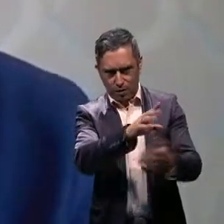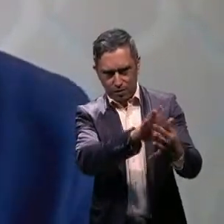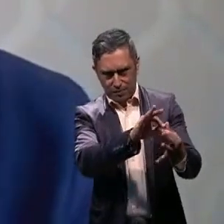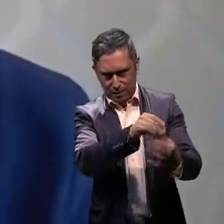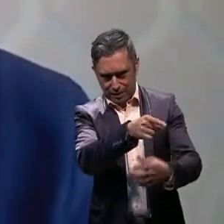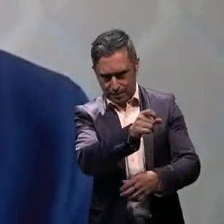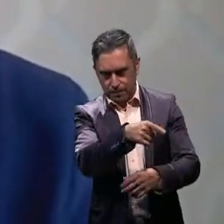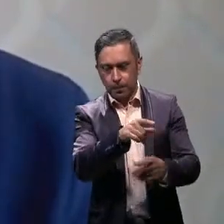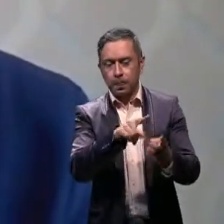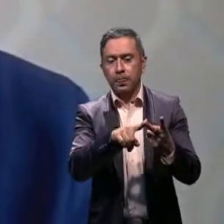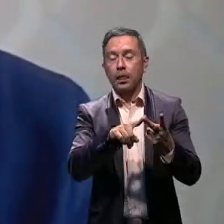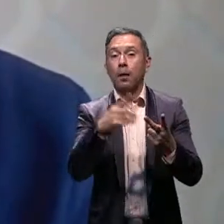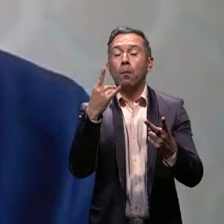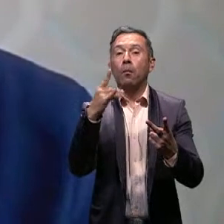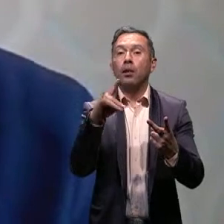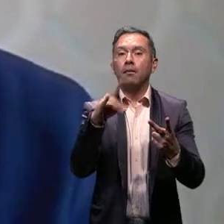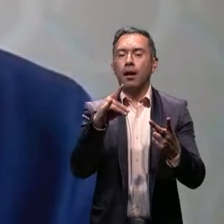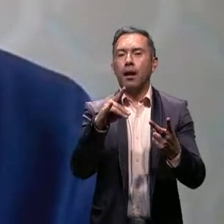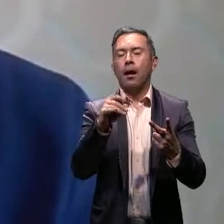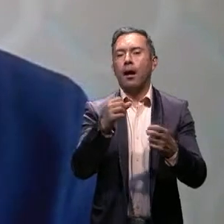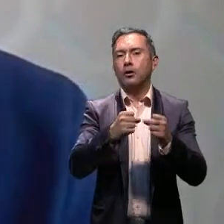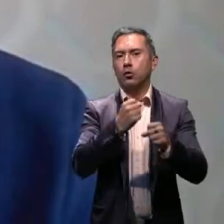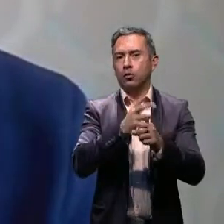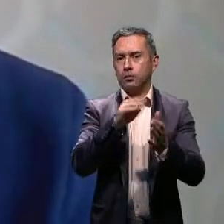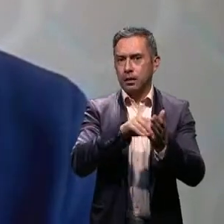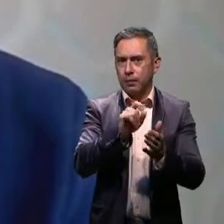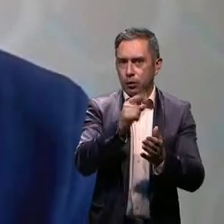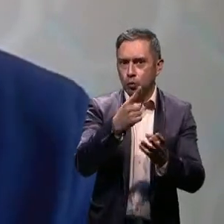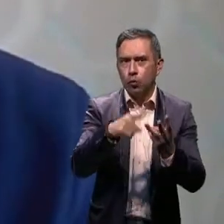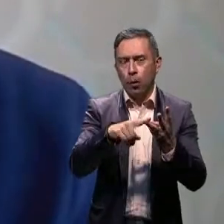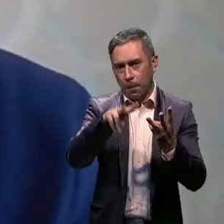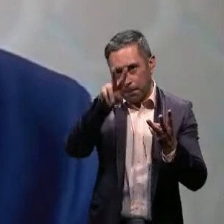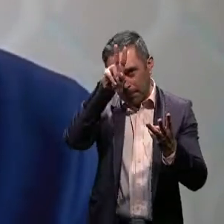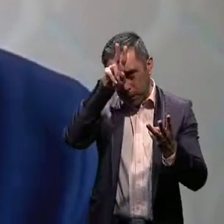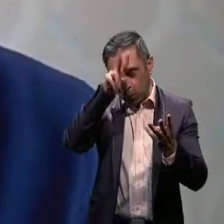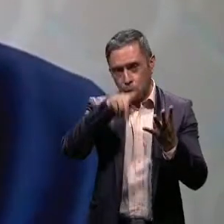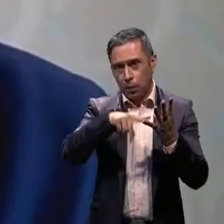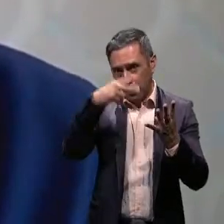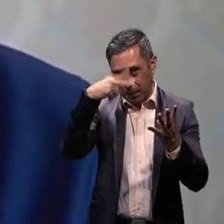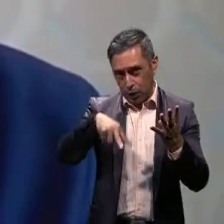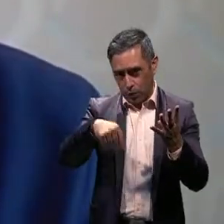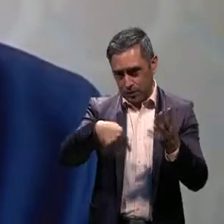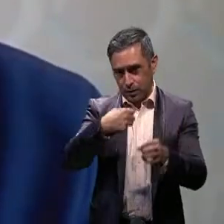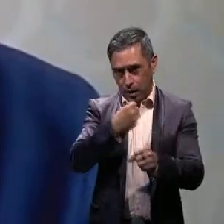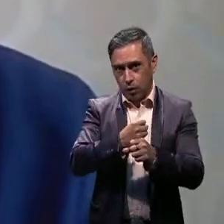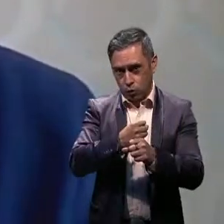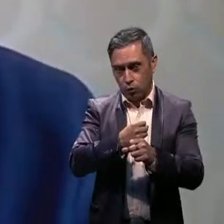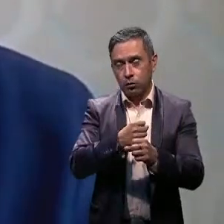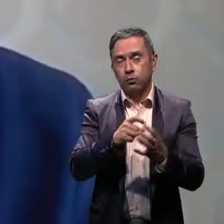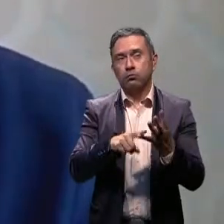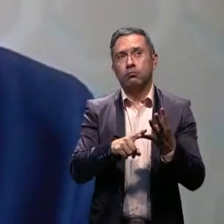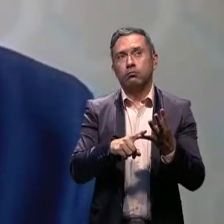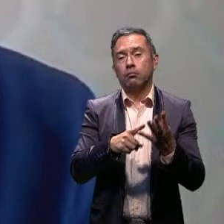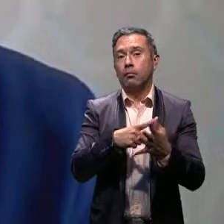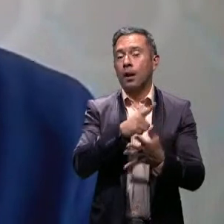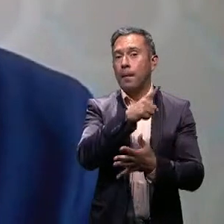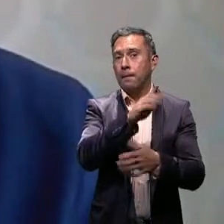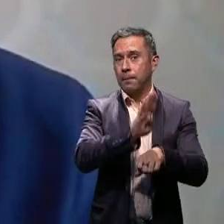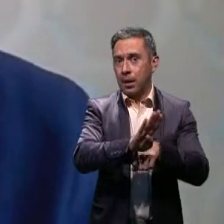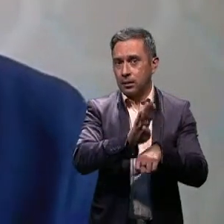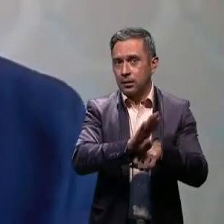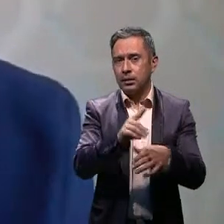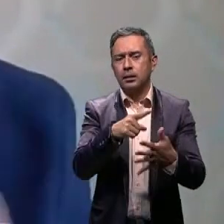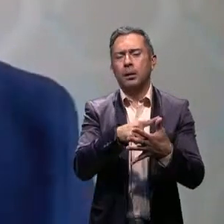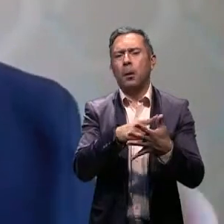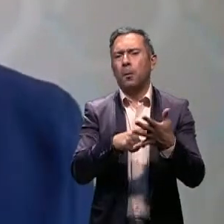already explained, Bolivia in 2021, Peru, Mexico this year, in Brazil,